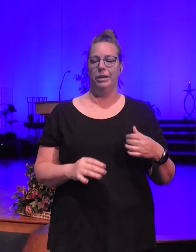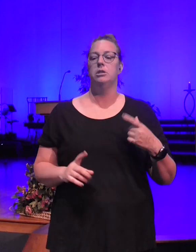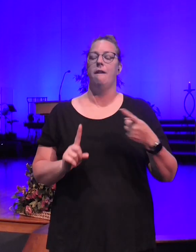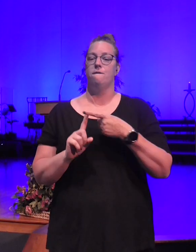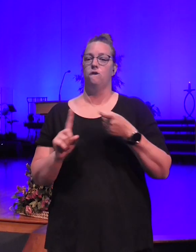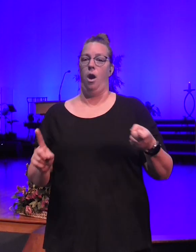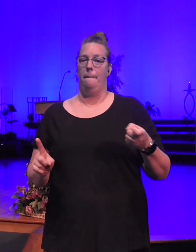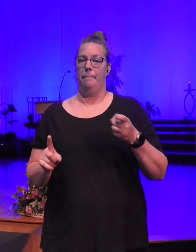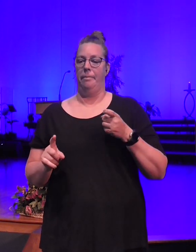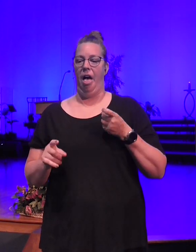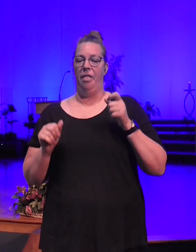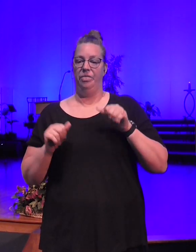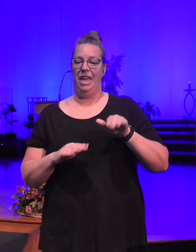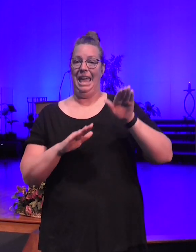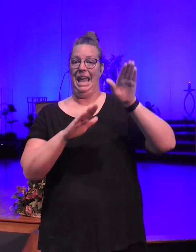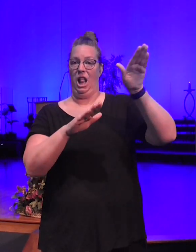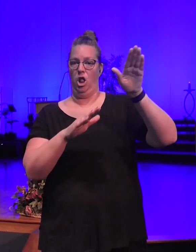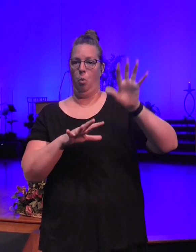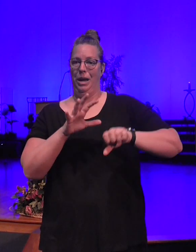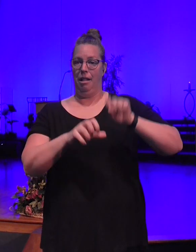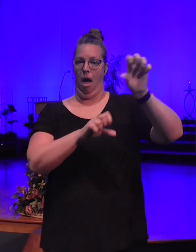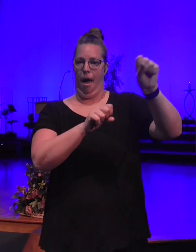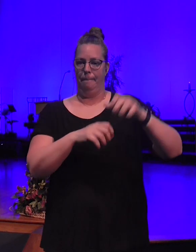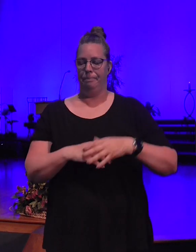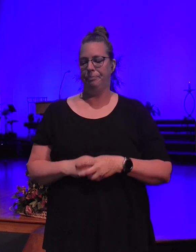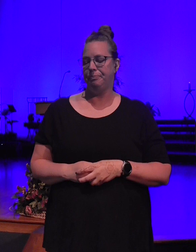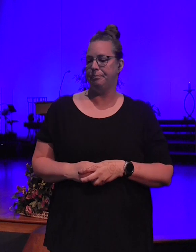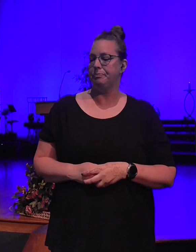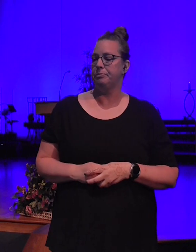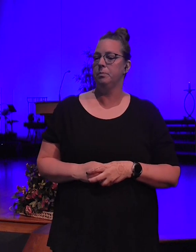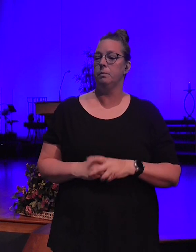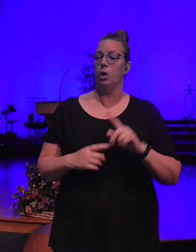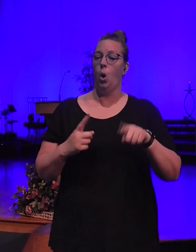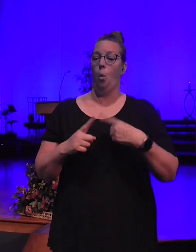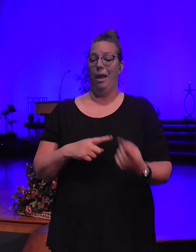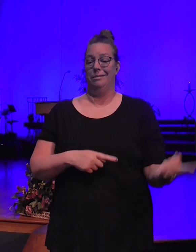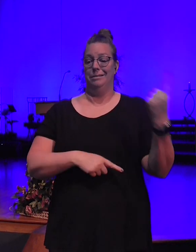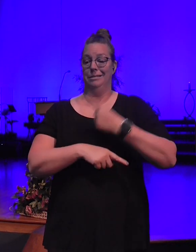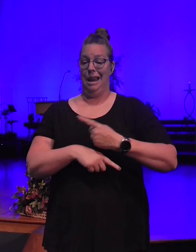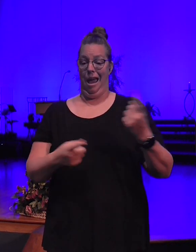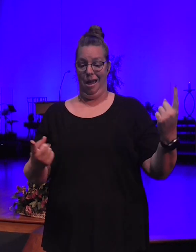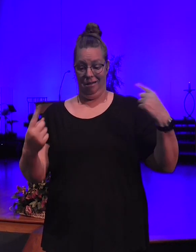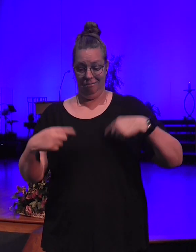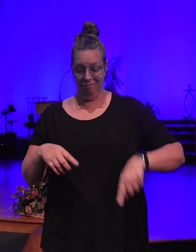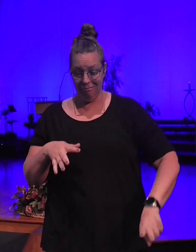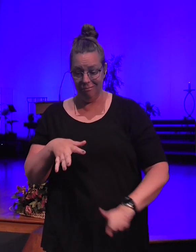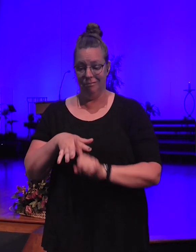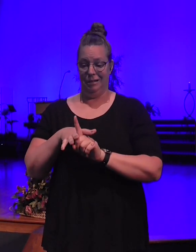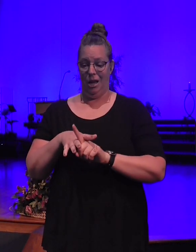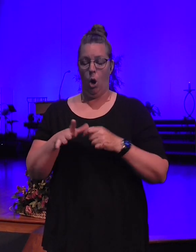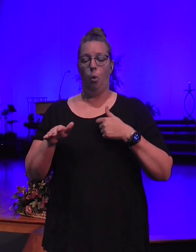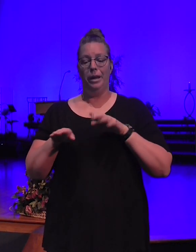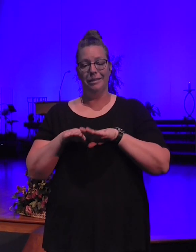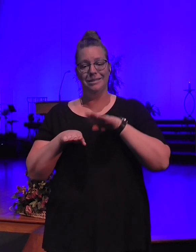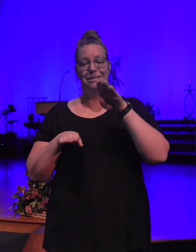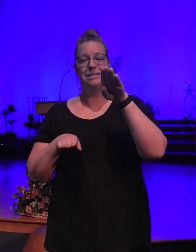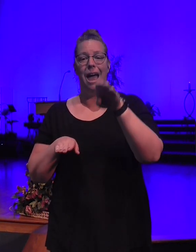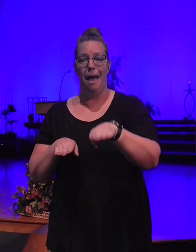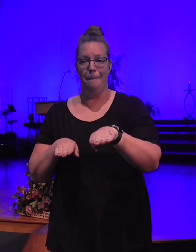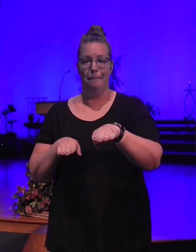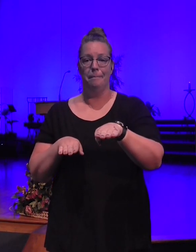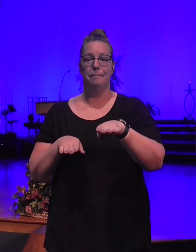Hill We Climb. When day comes, we step out of the shade, aflame